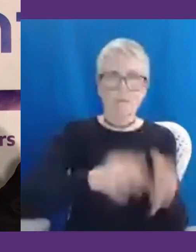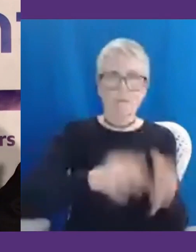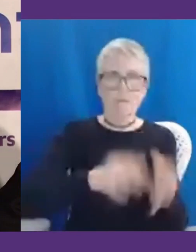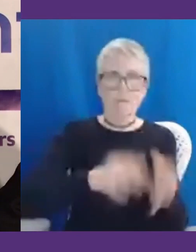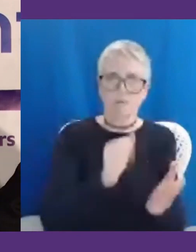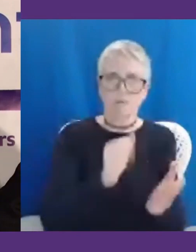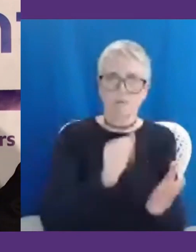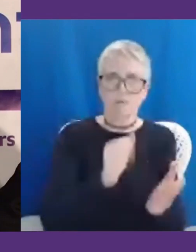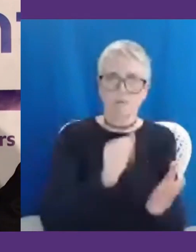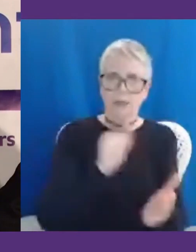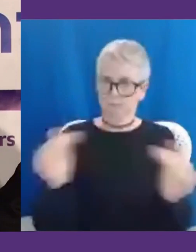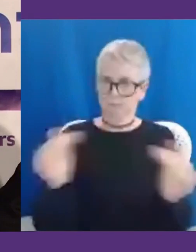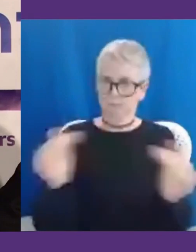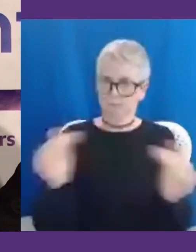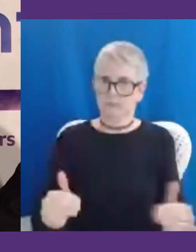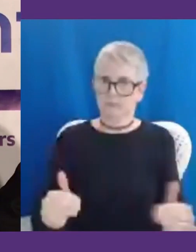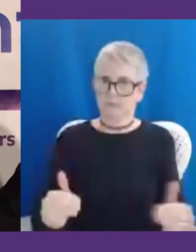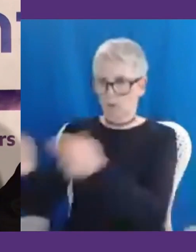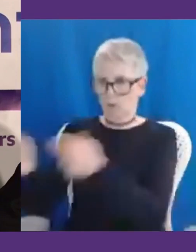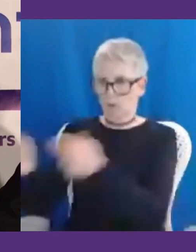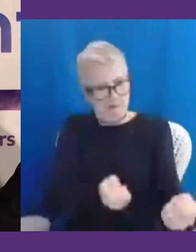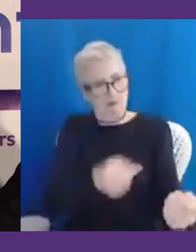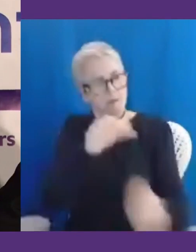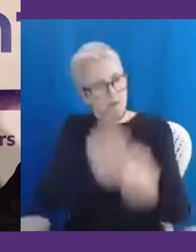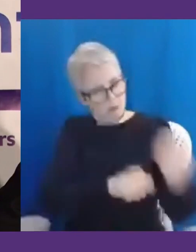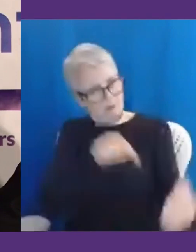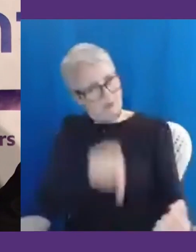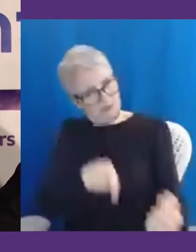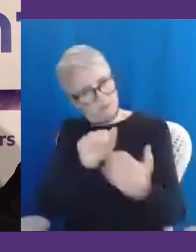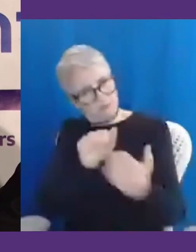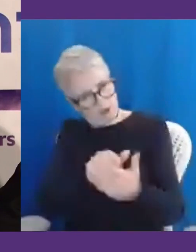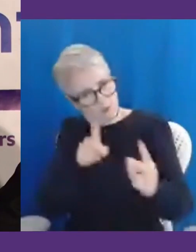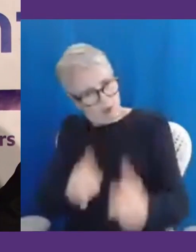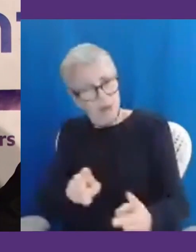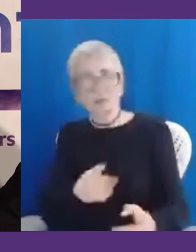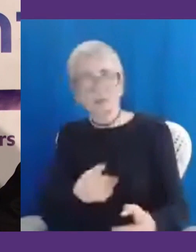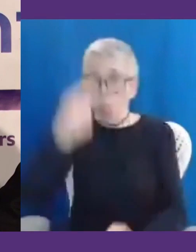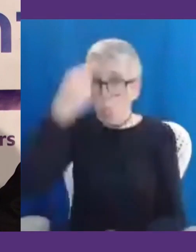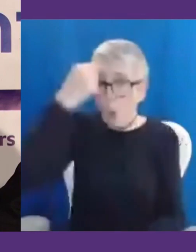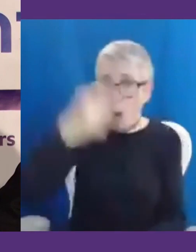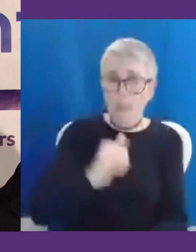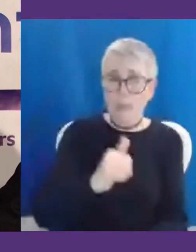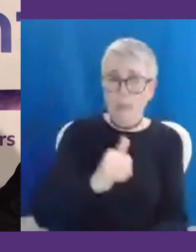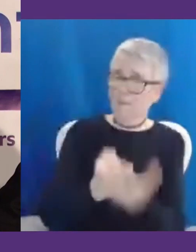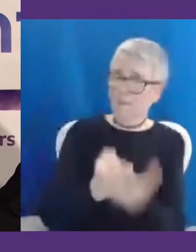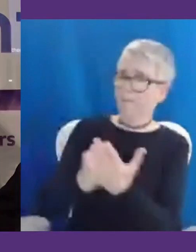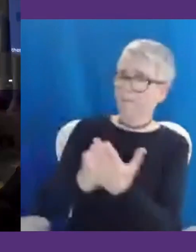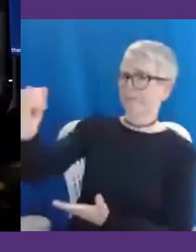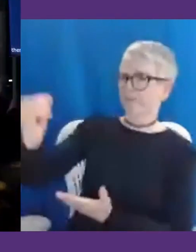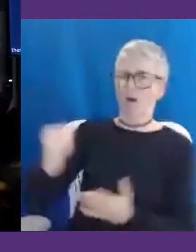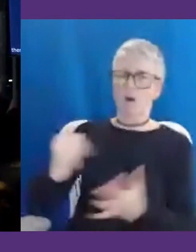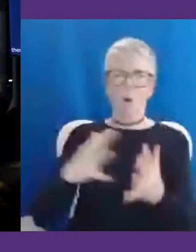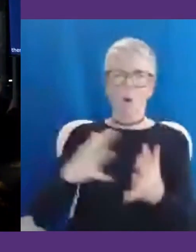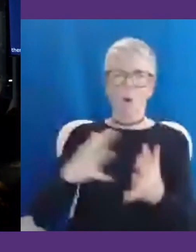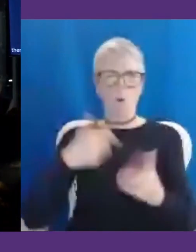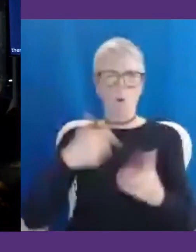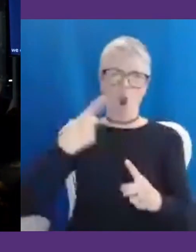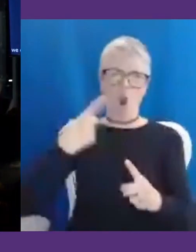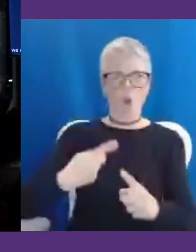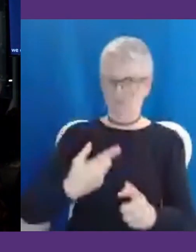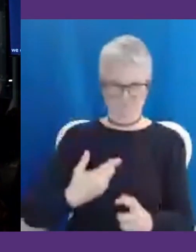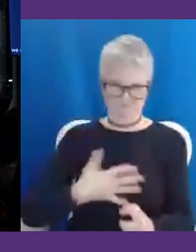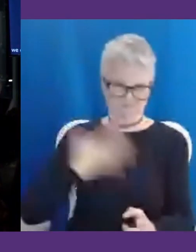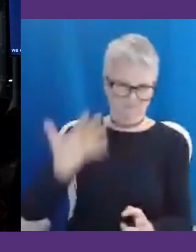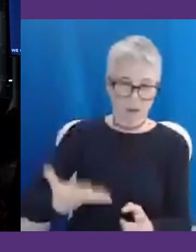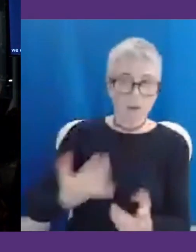pushback, sort of anti-woke, but we didn't find that at all. And so I think it has been. And how recently did you start working